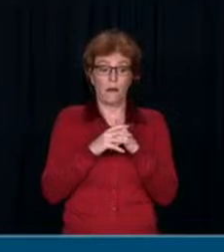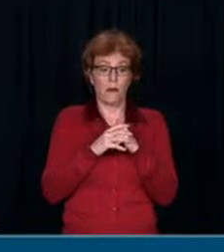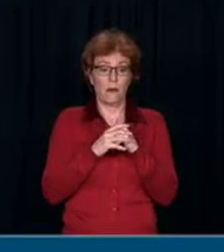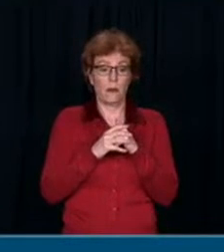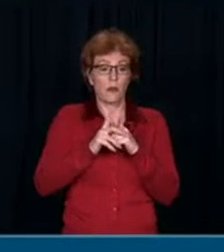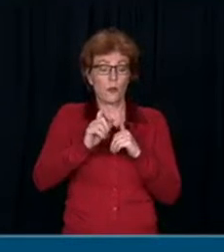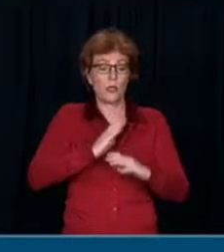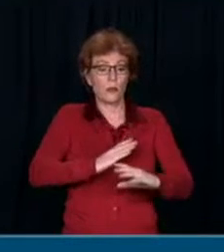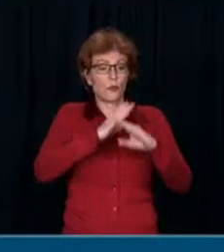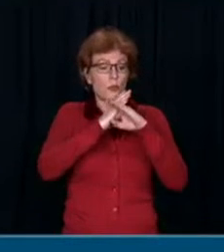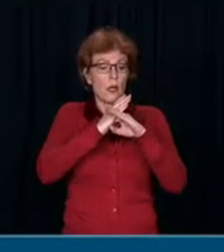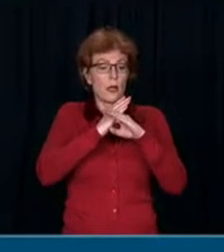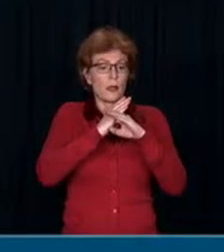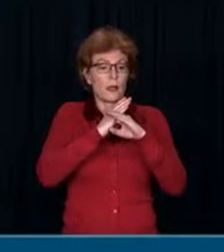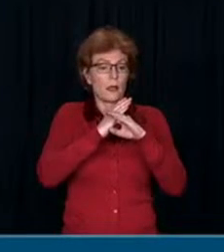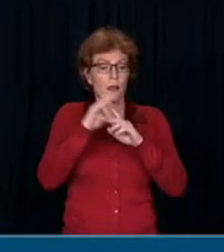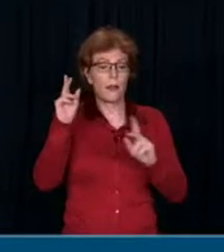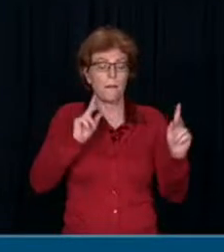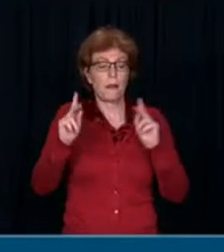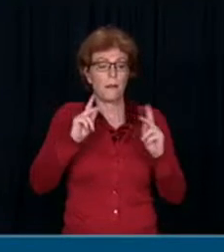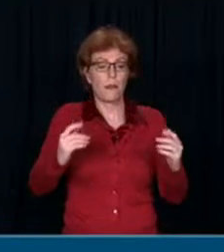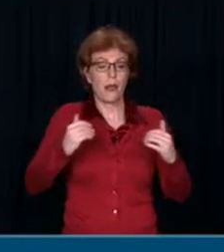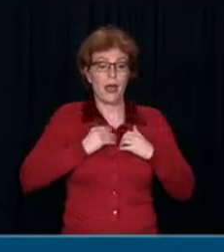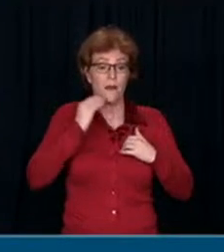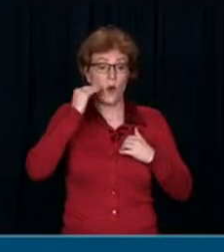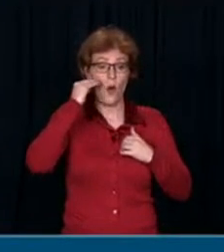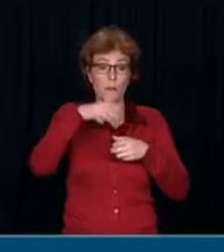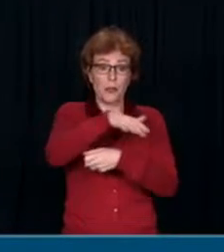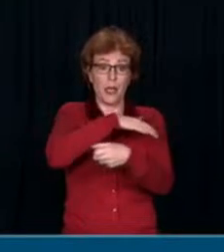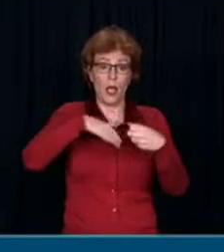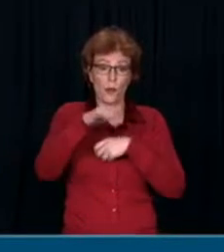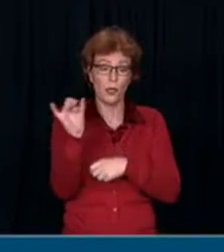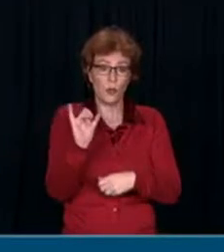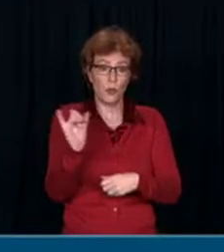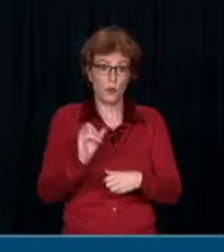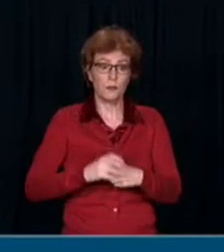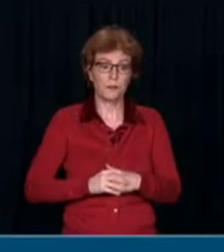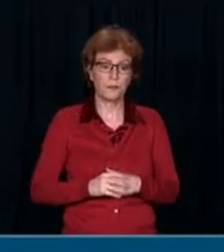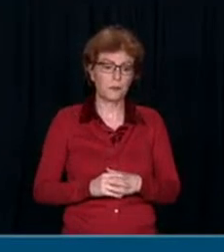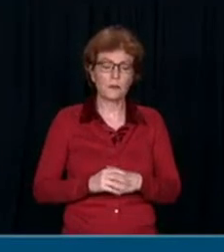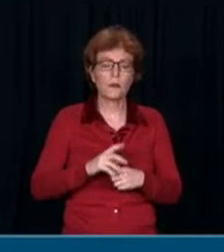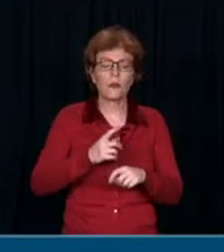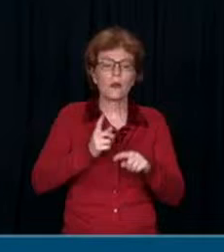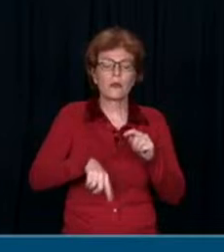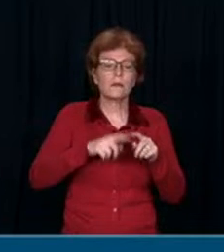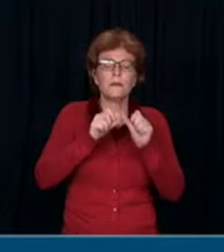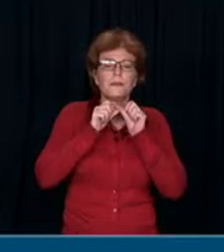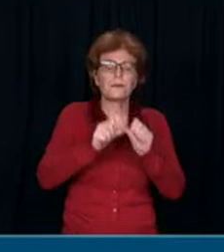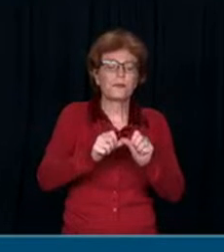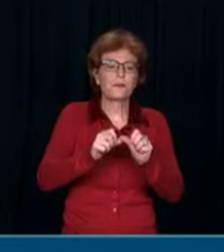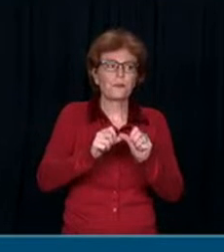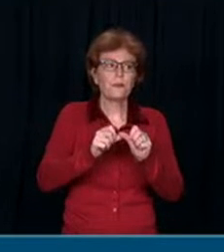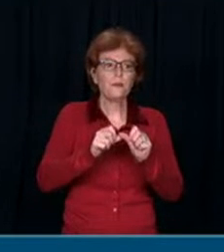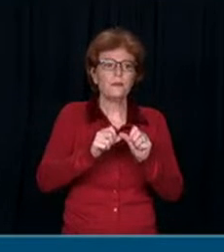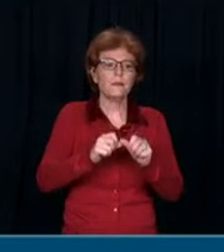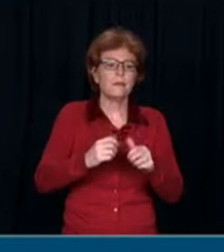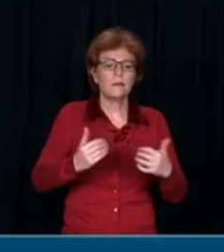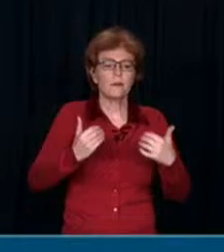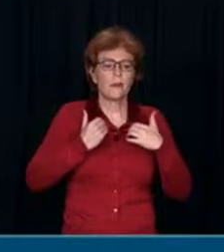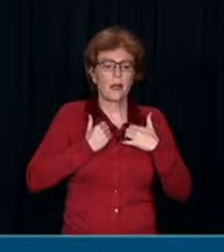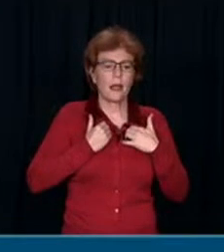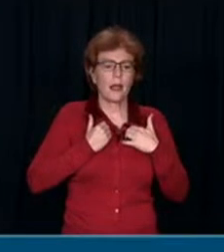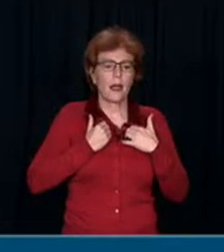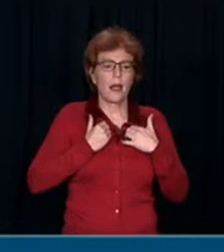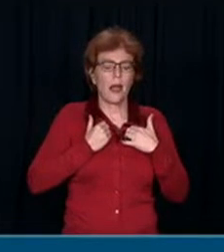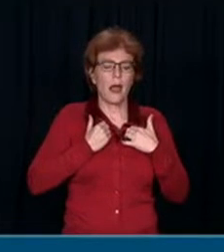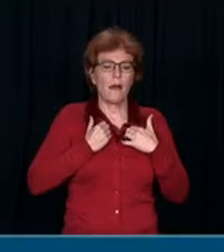need to protect folks that have homes in the area as well. Mm-hmm. And we can't just continue to have